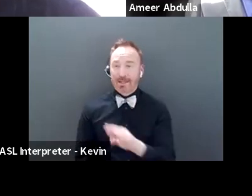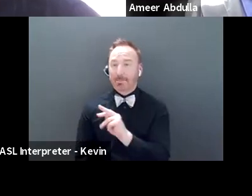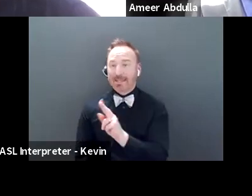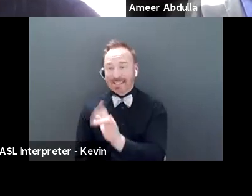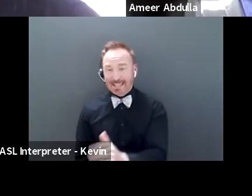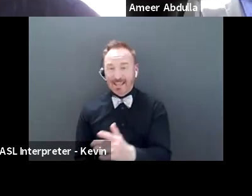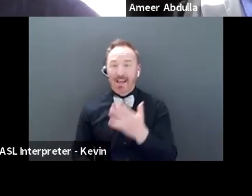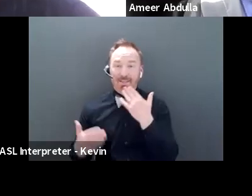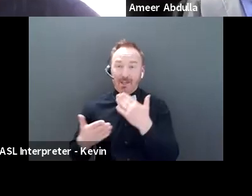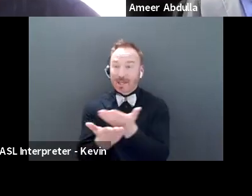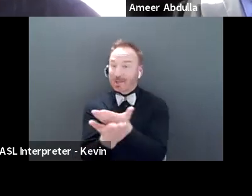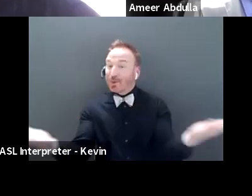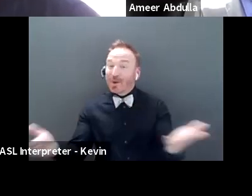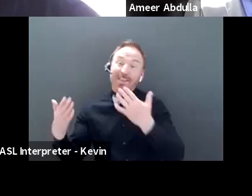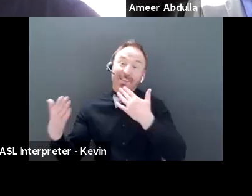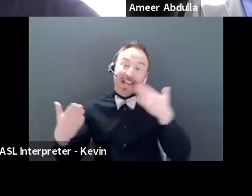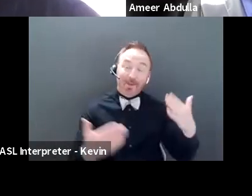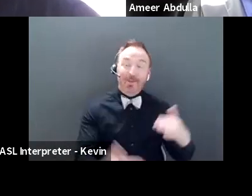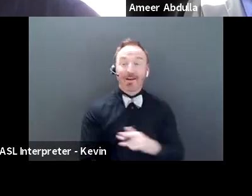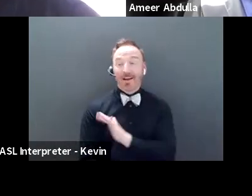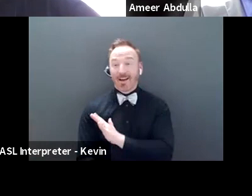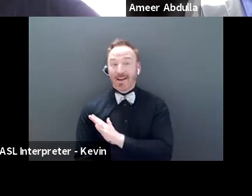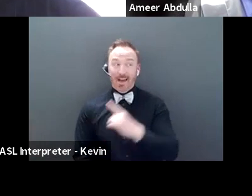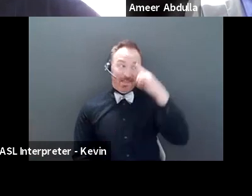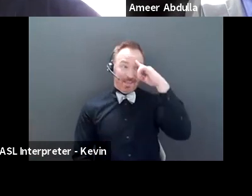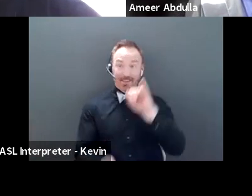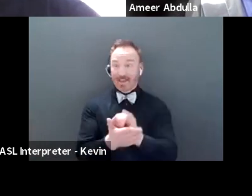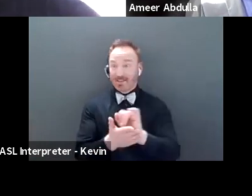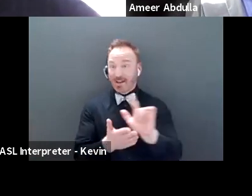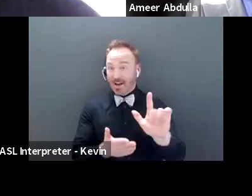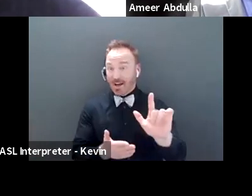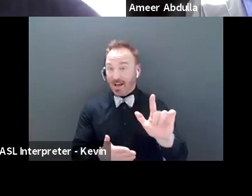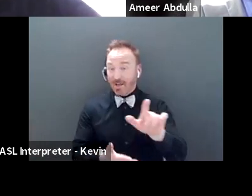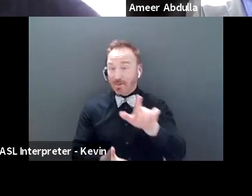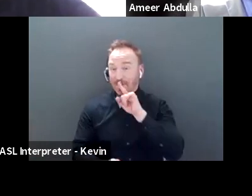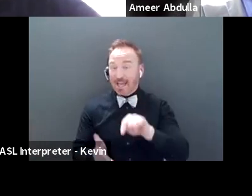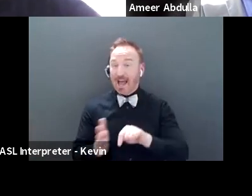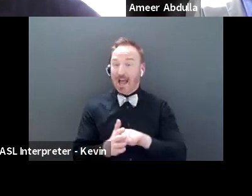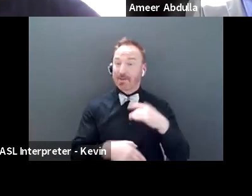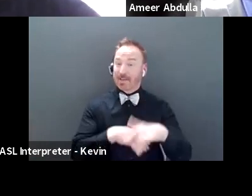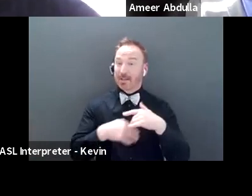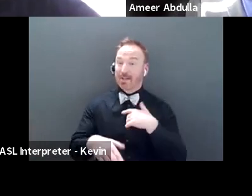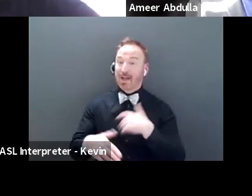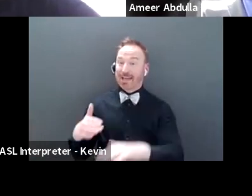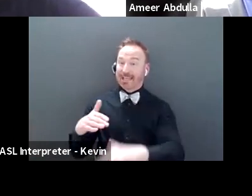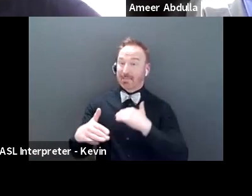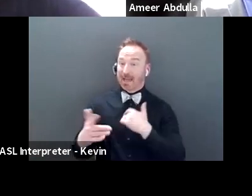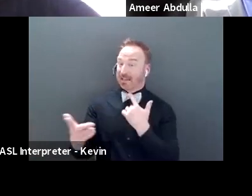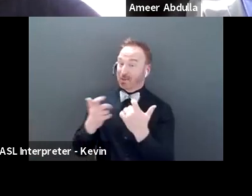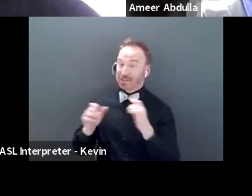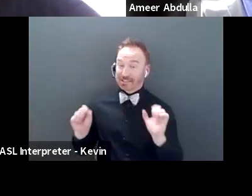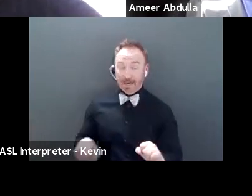attending. Okay, awesome. Well, if that's everything, I'm available via email if anyone has any questions, but we will wrap up